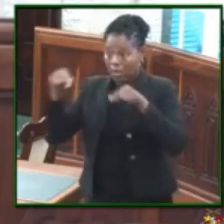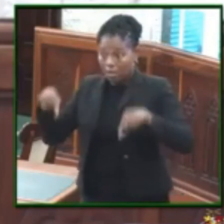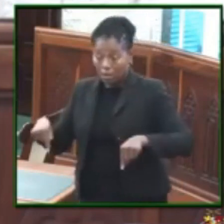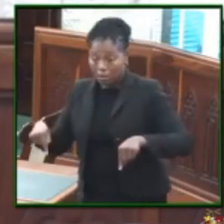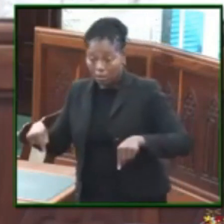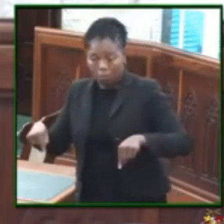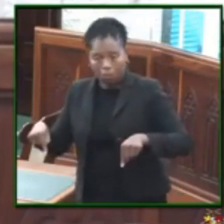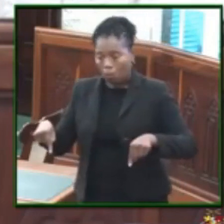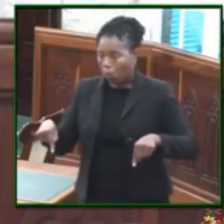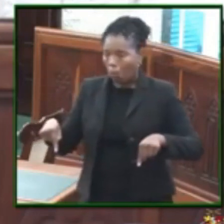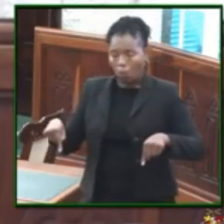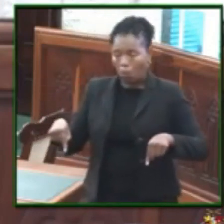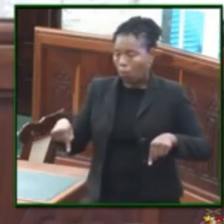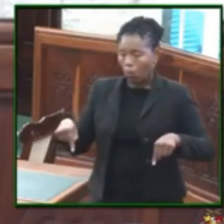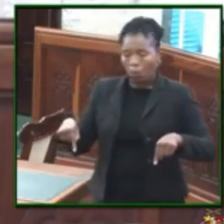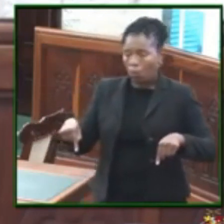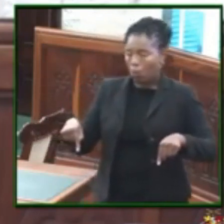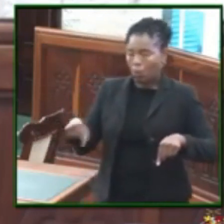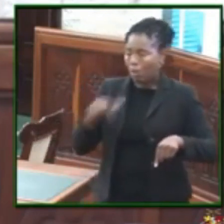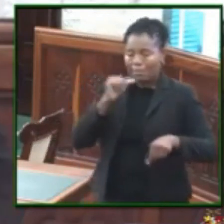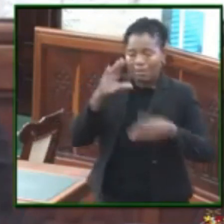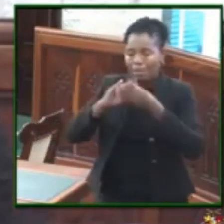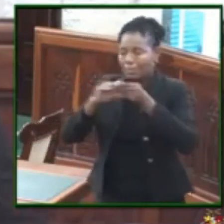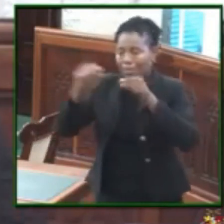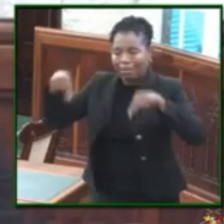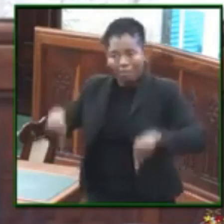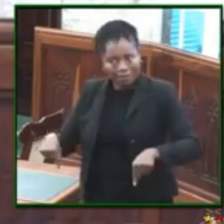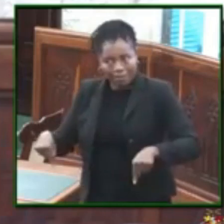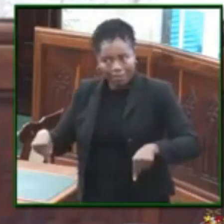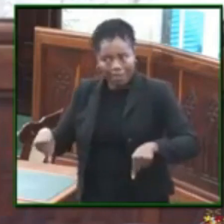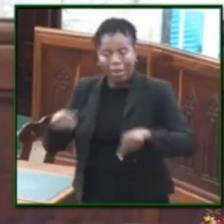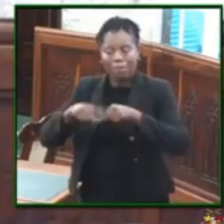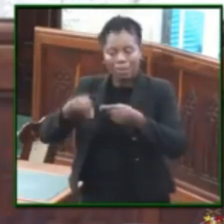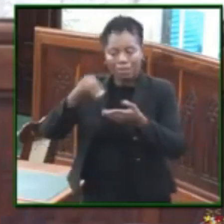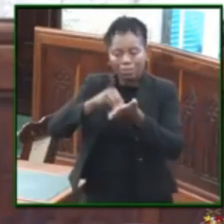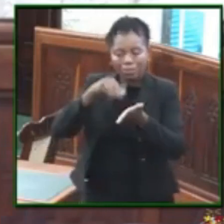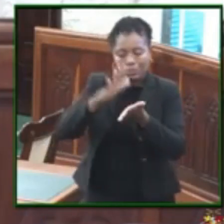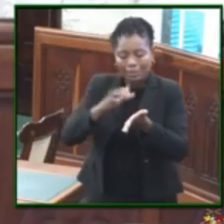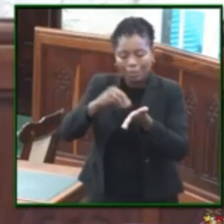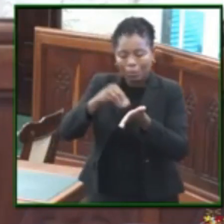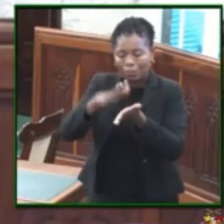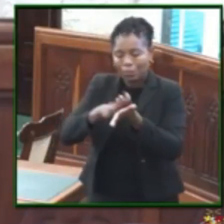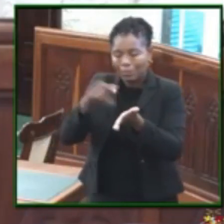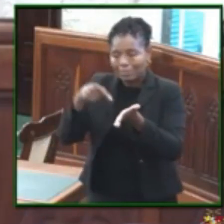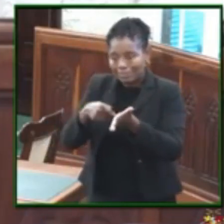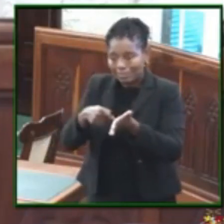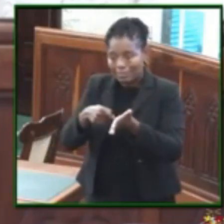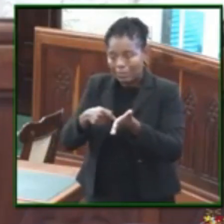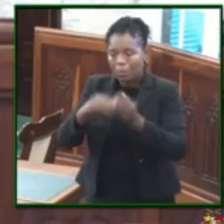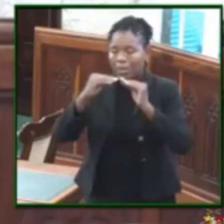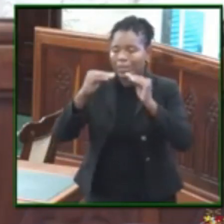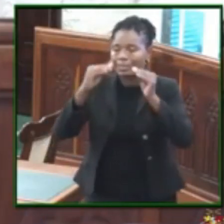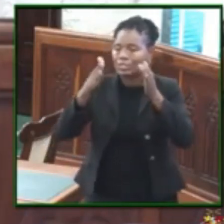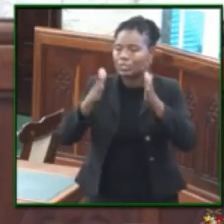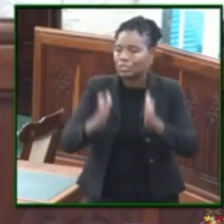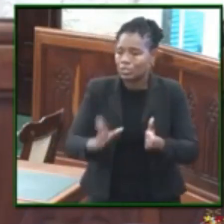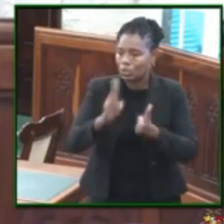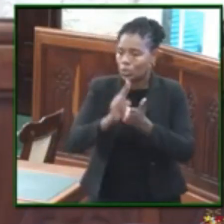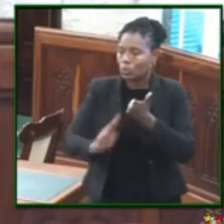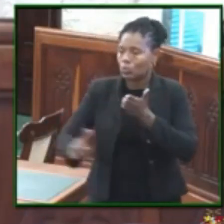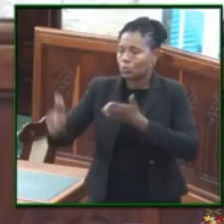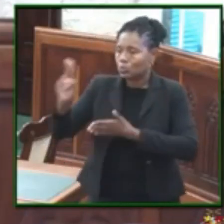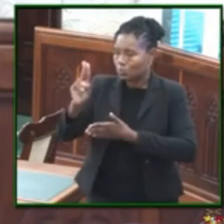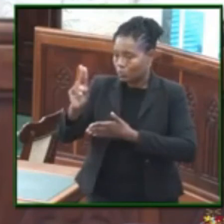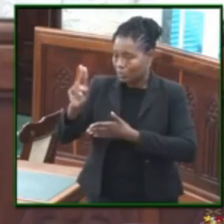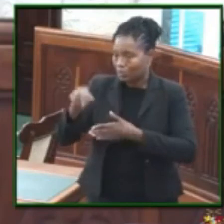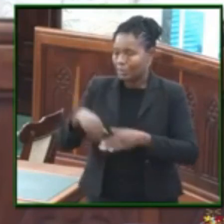It was not said in here, but it is written by a professor of the University of the West